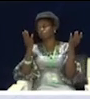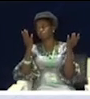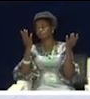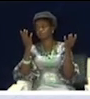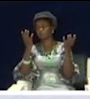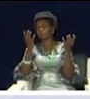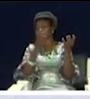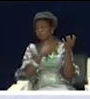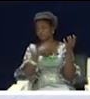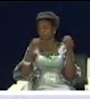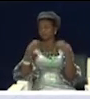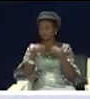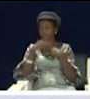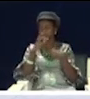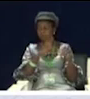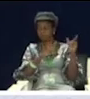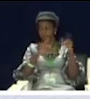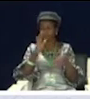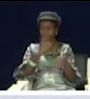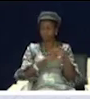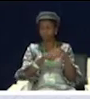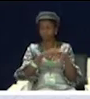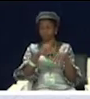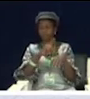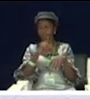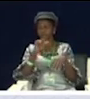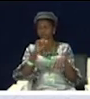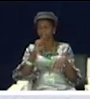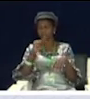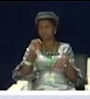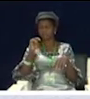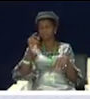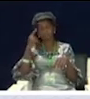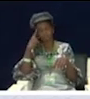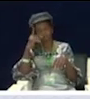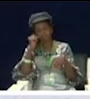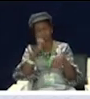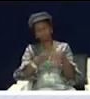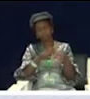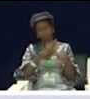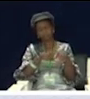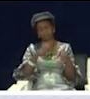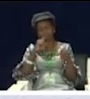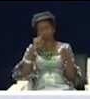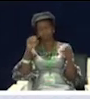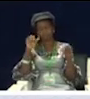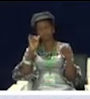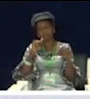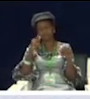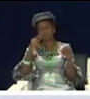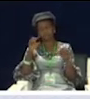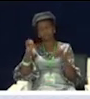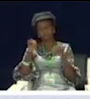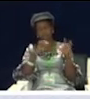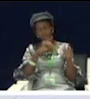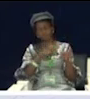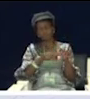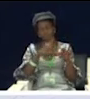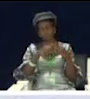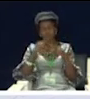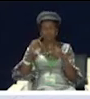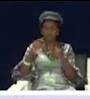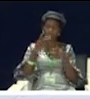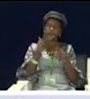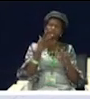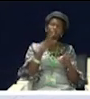and have mercy on Zion for the time. Yea, the set time to favor her has